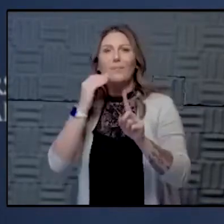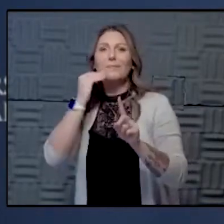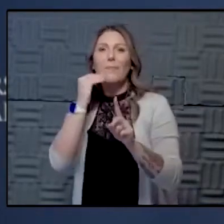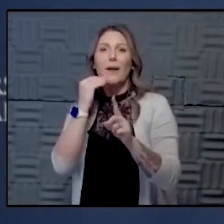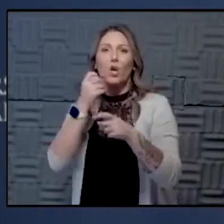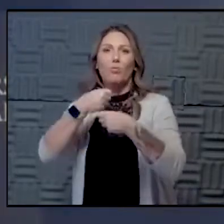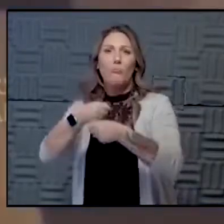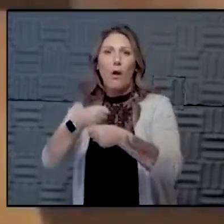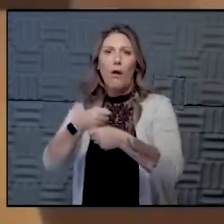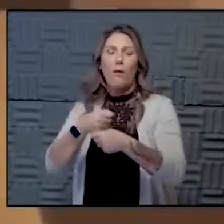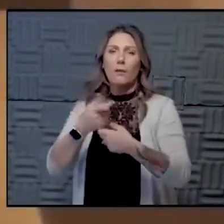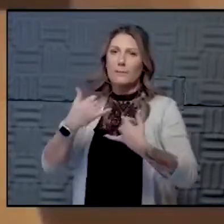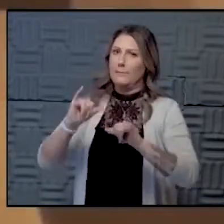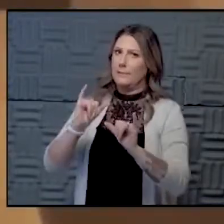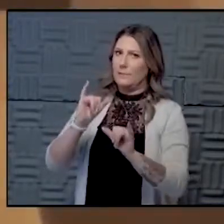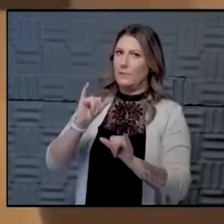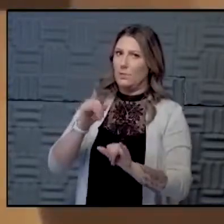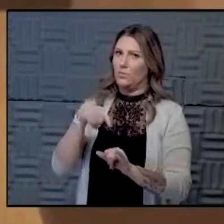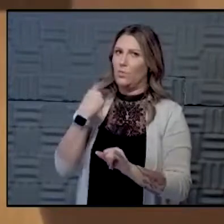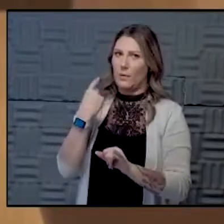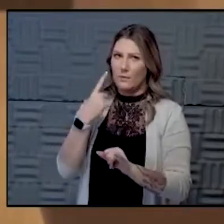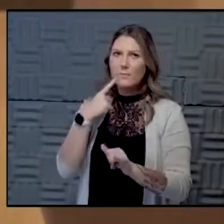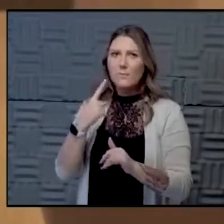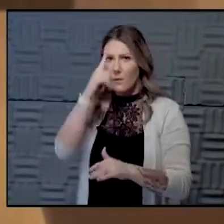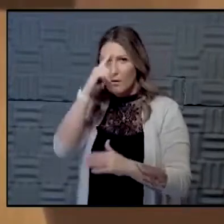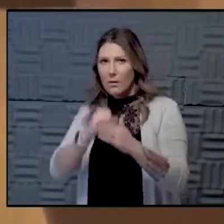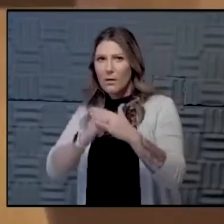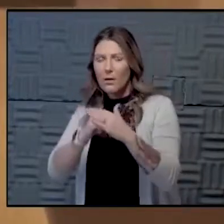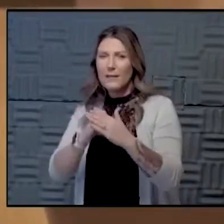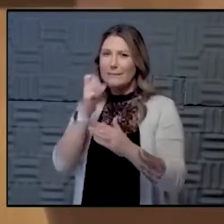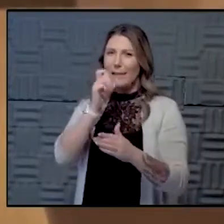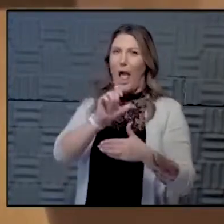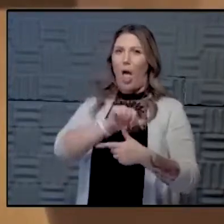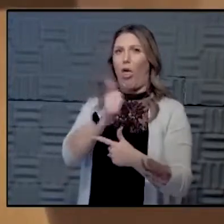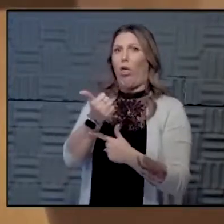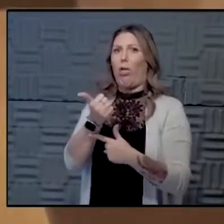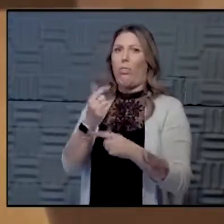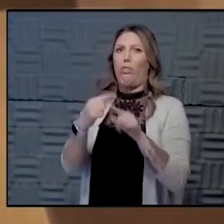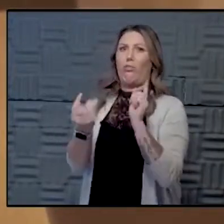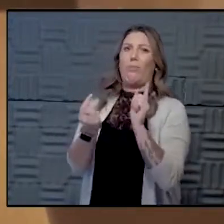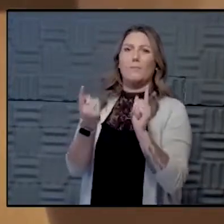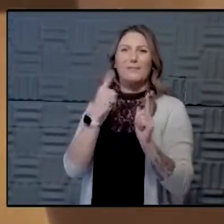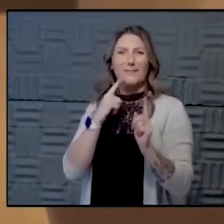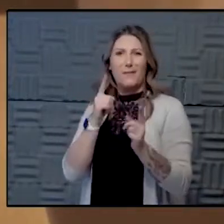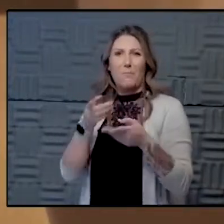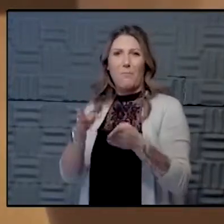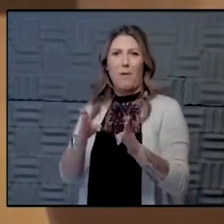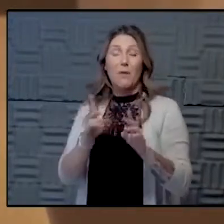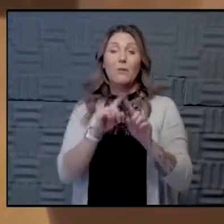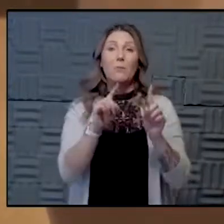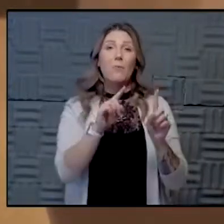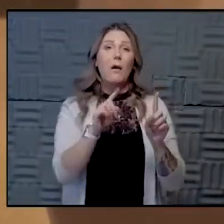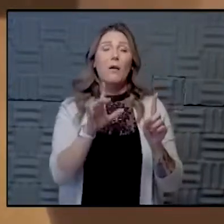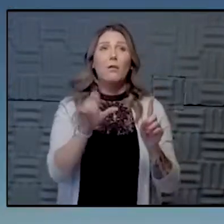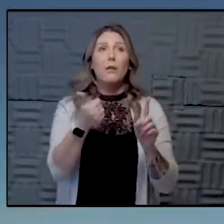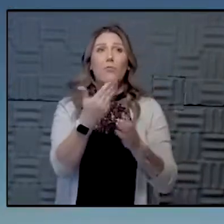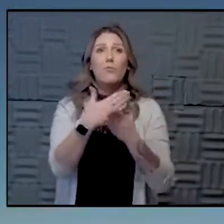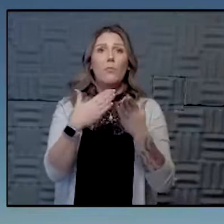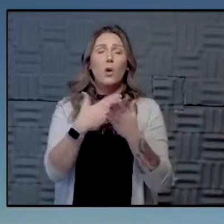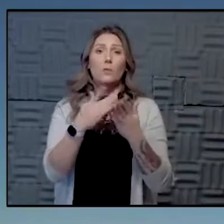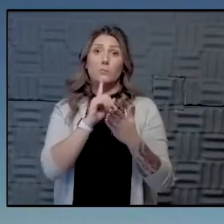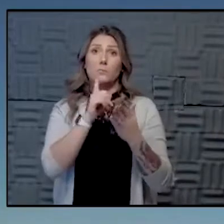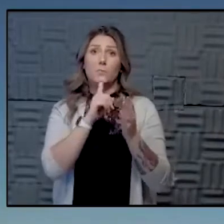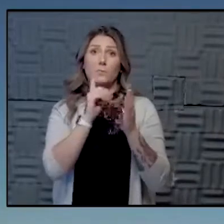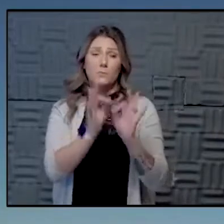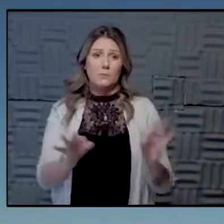of cardiovascular disease and stroke. So it's really not an alternative method. The other aspect, and something that's very pertinent